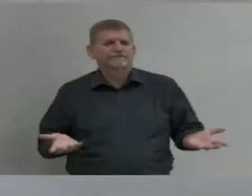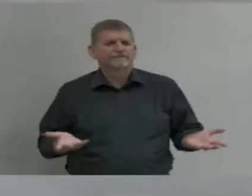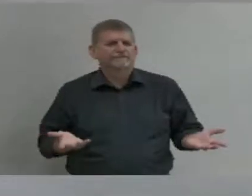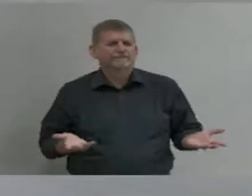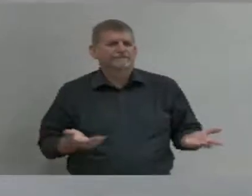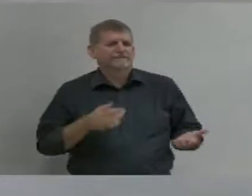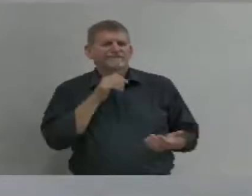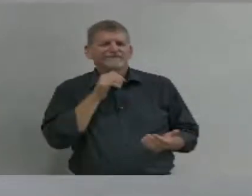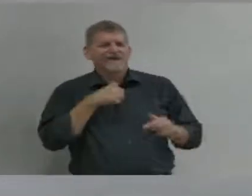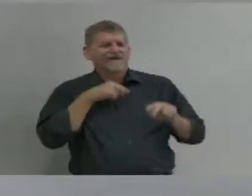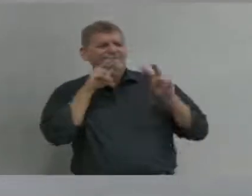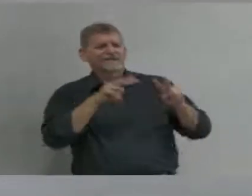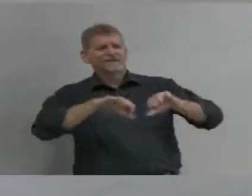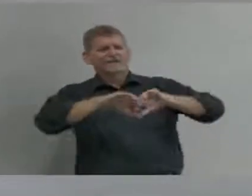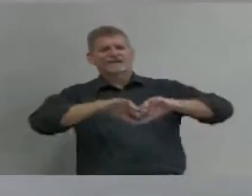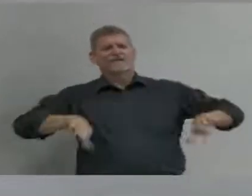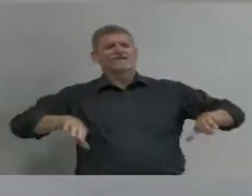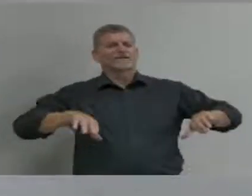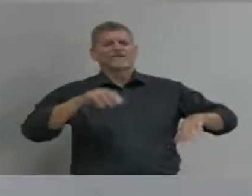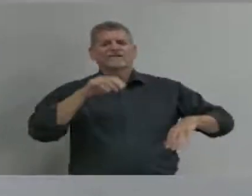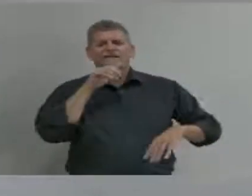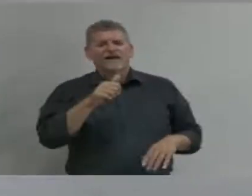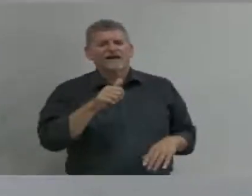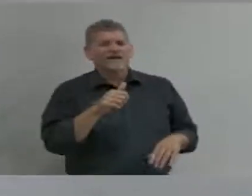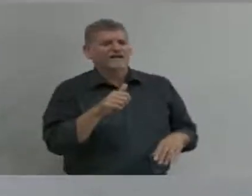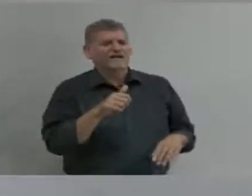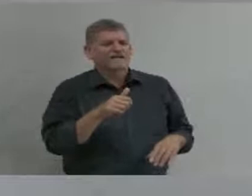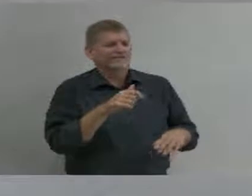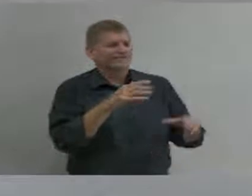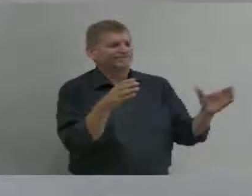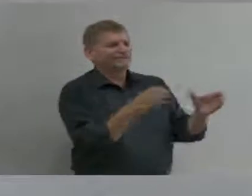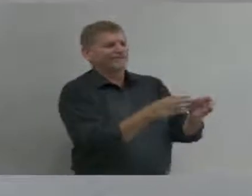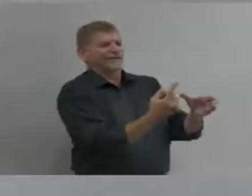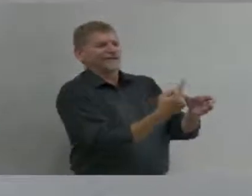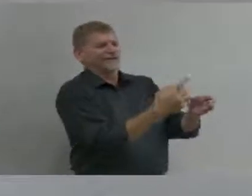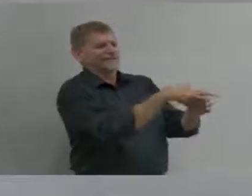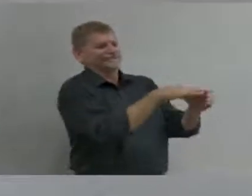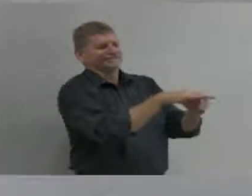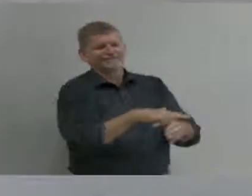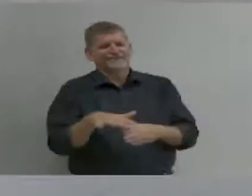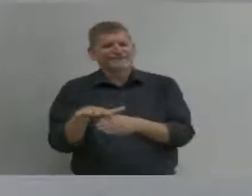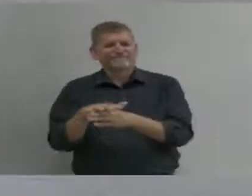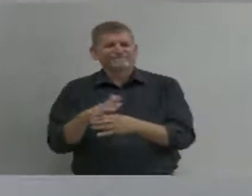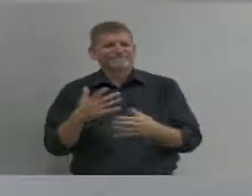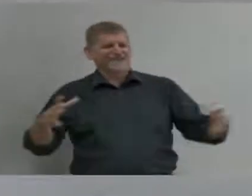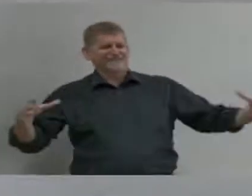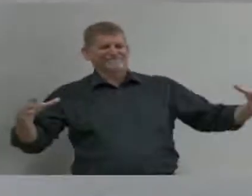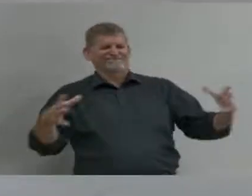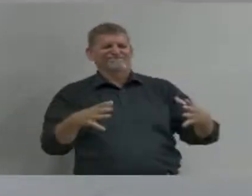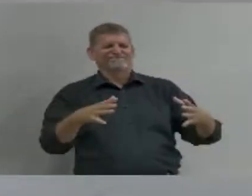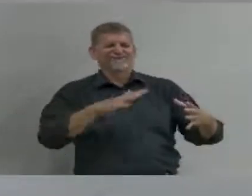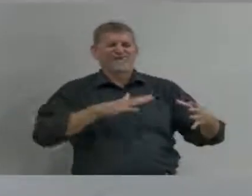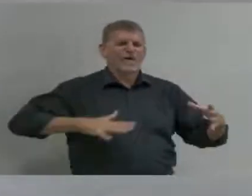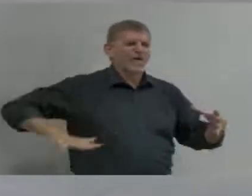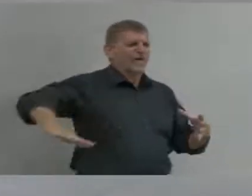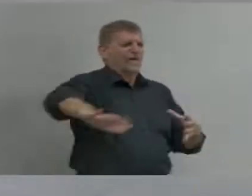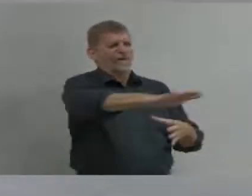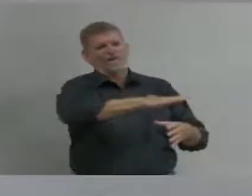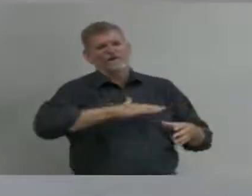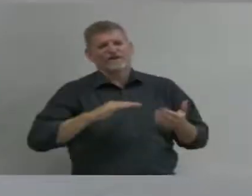separate. It's not insulated from the rest of the community. And certainly Purdue students, faculty, and